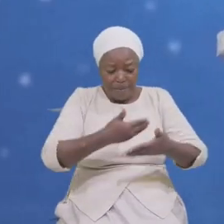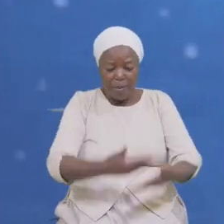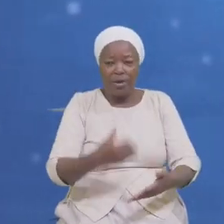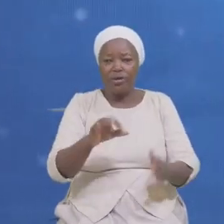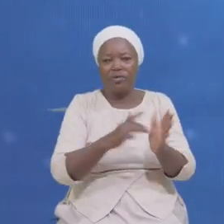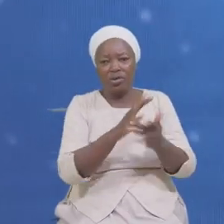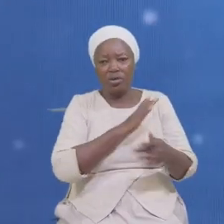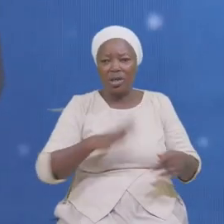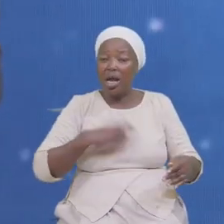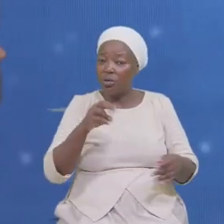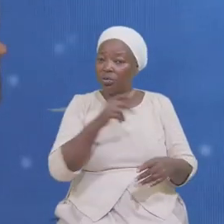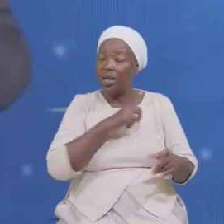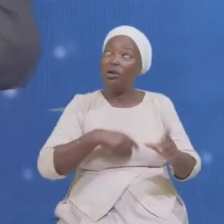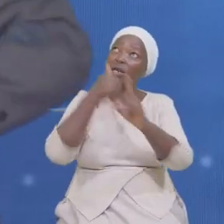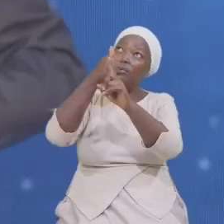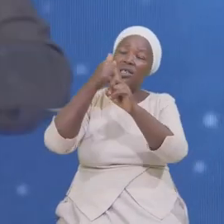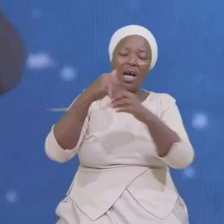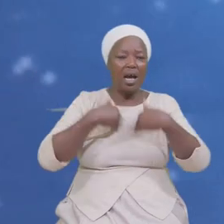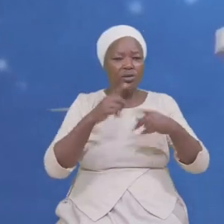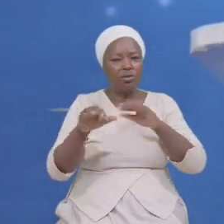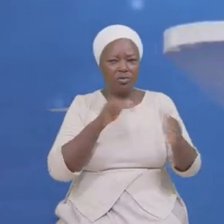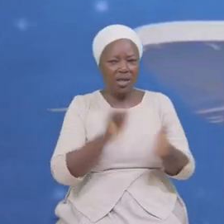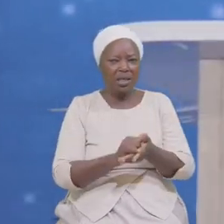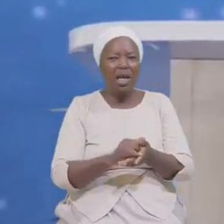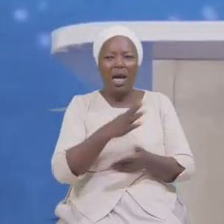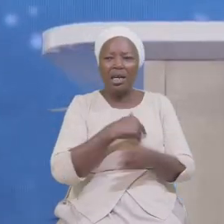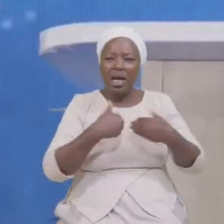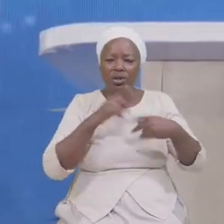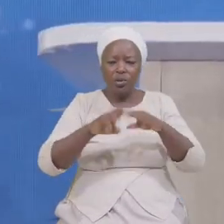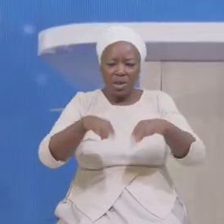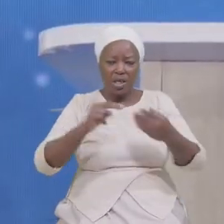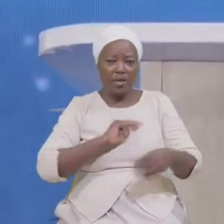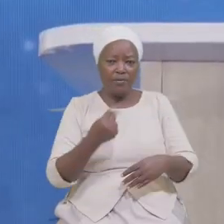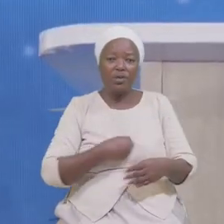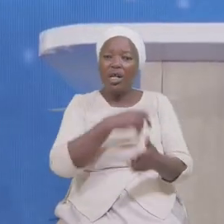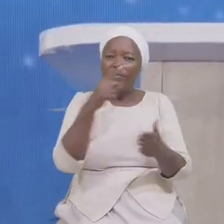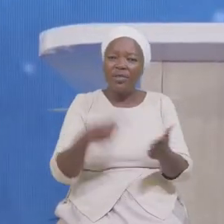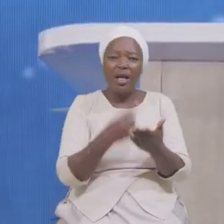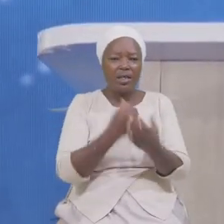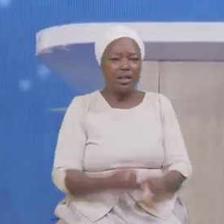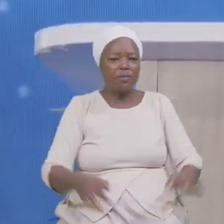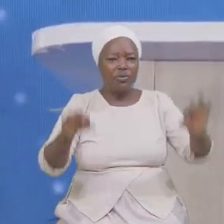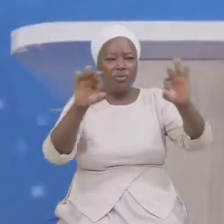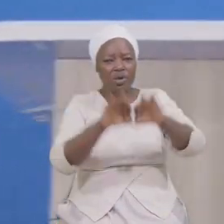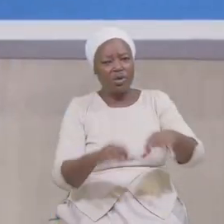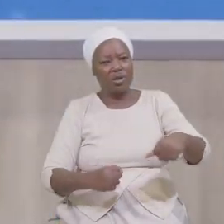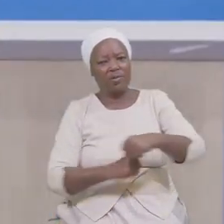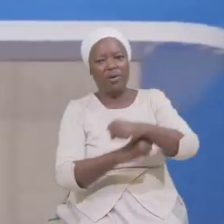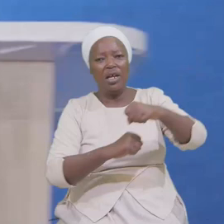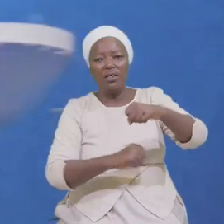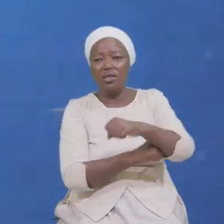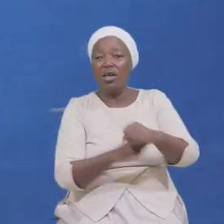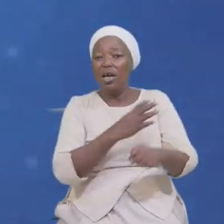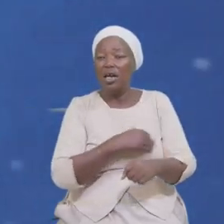Lord himself has to do that, has to give us this precious cornerstone. He has to give